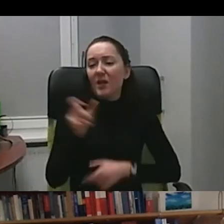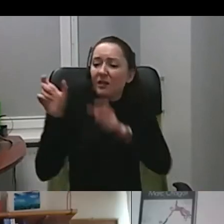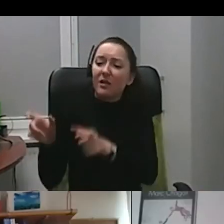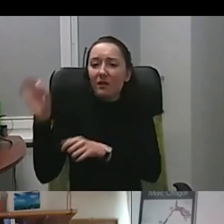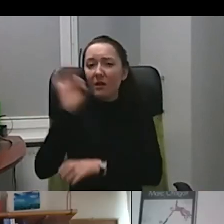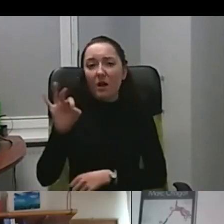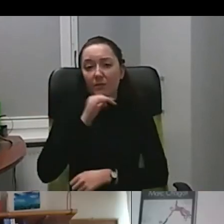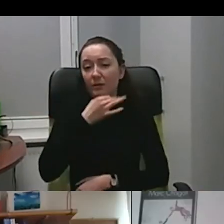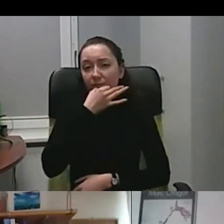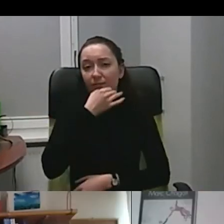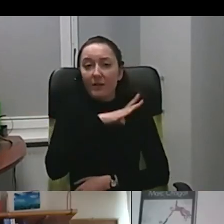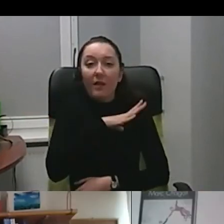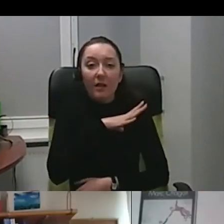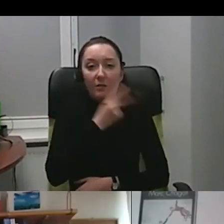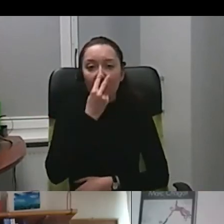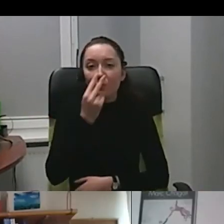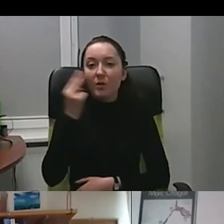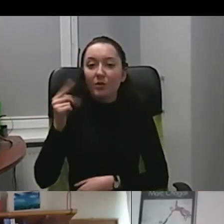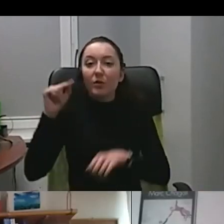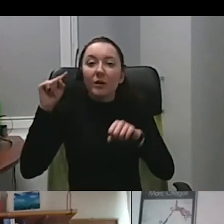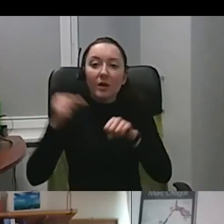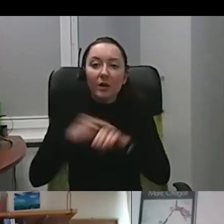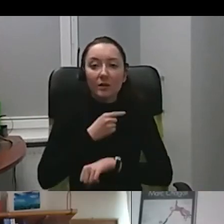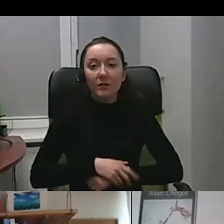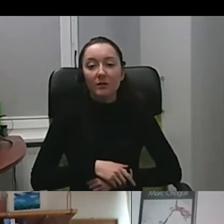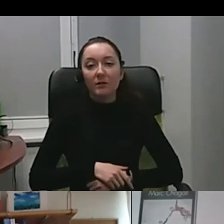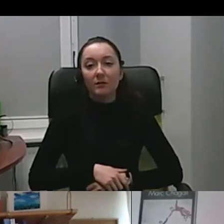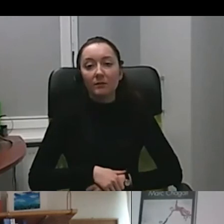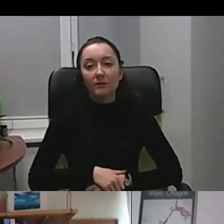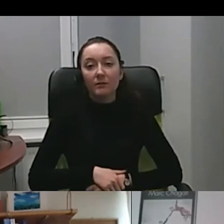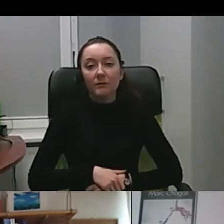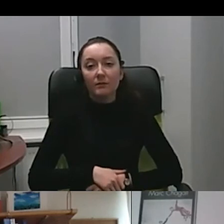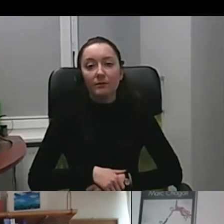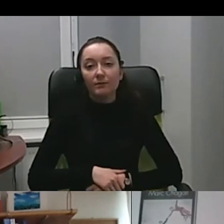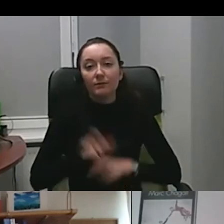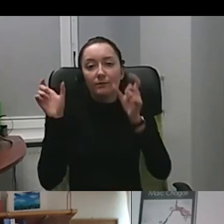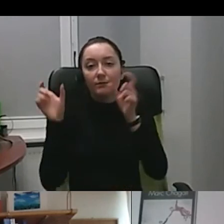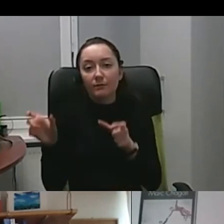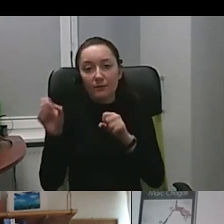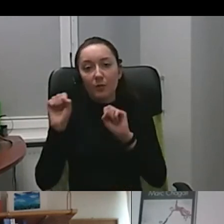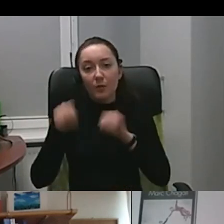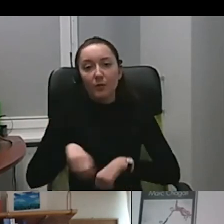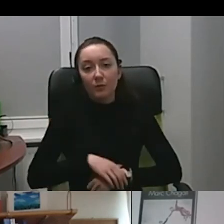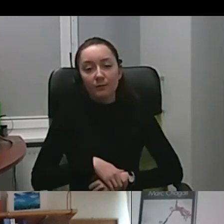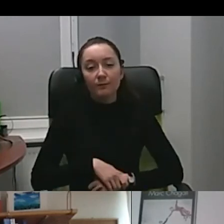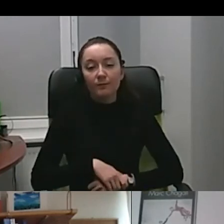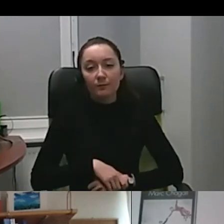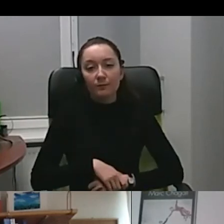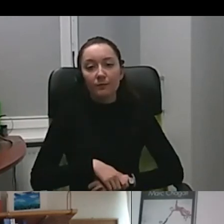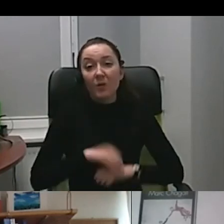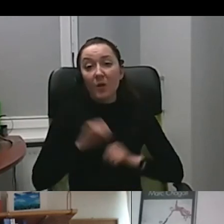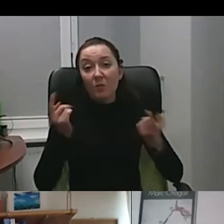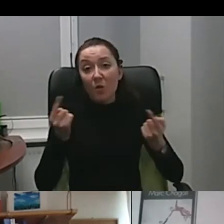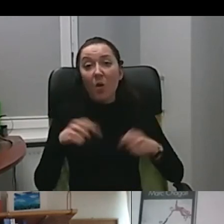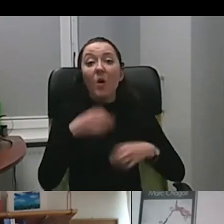be challenged. They have been challenged at the European Court, but there are ways for those who implement them to